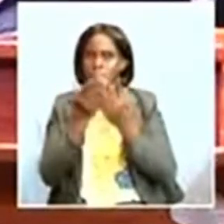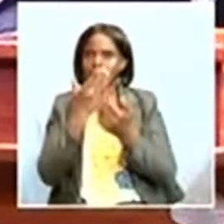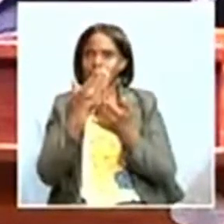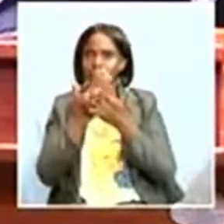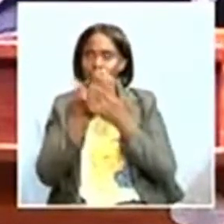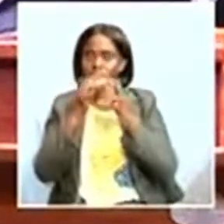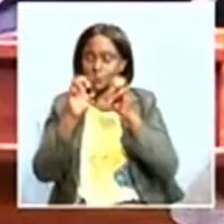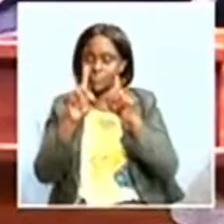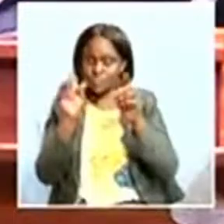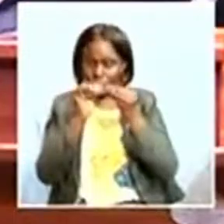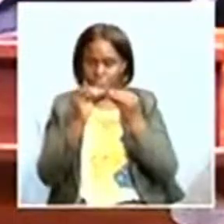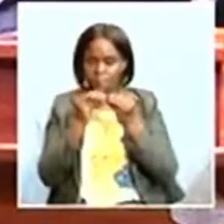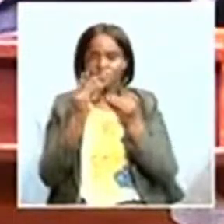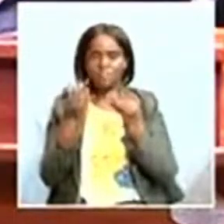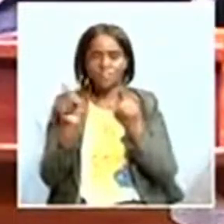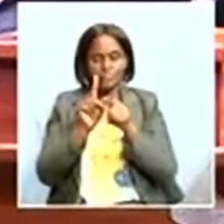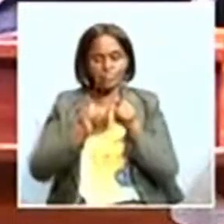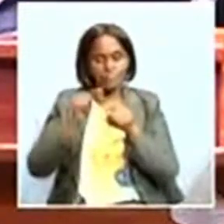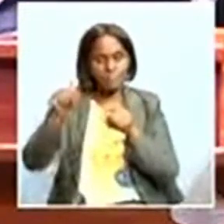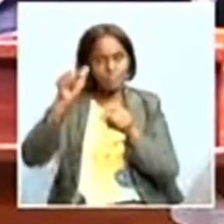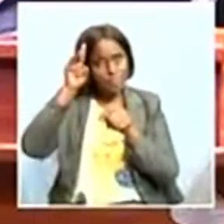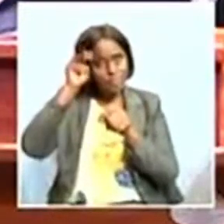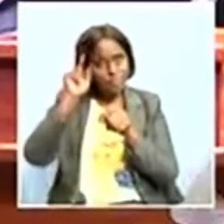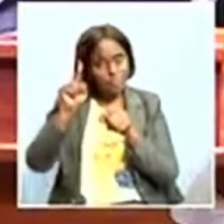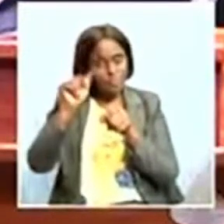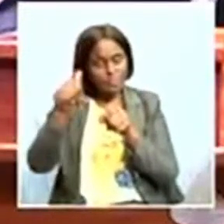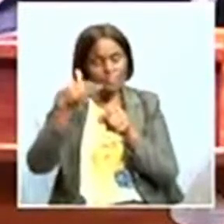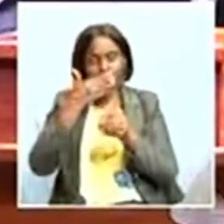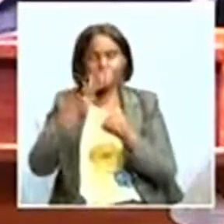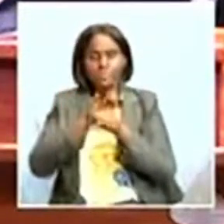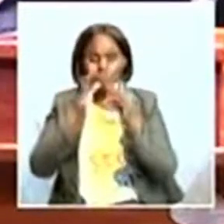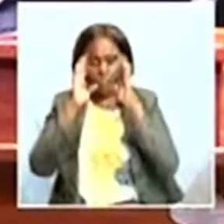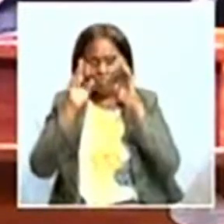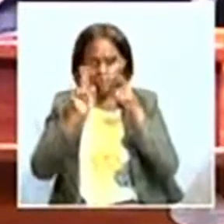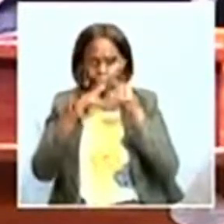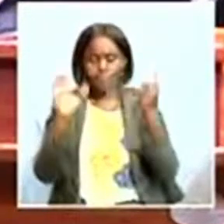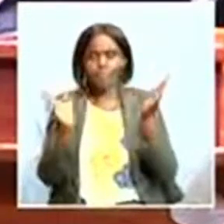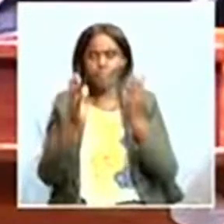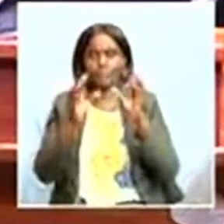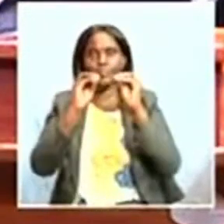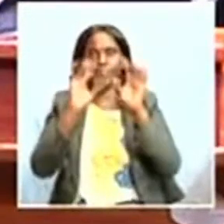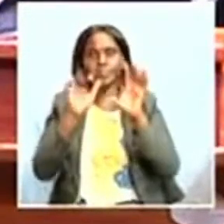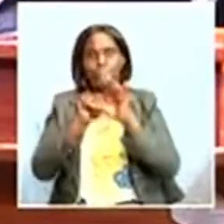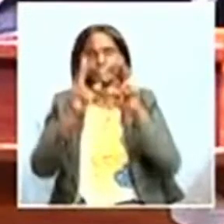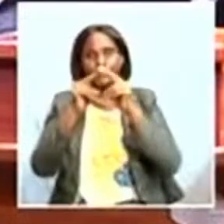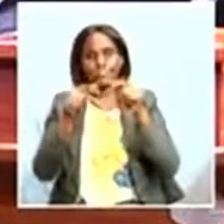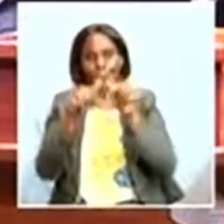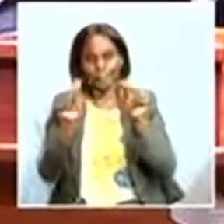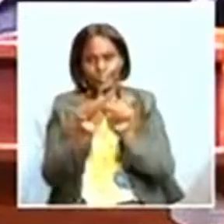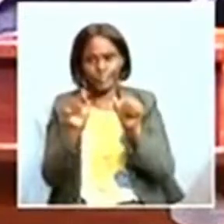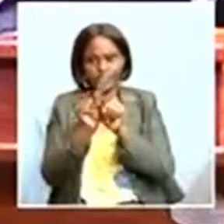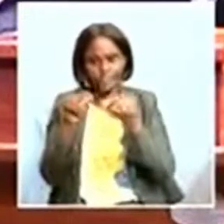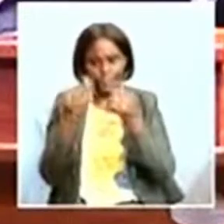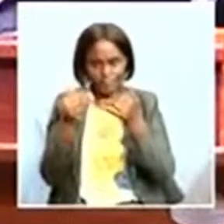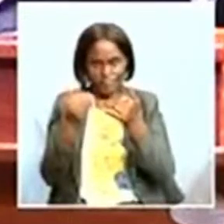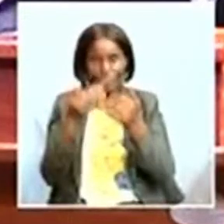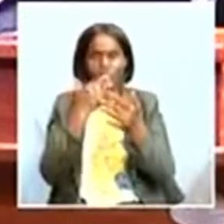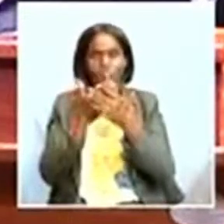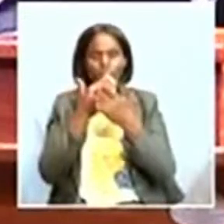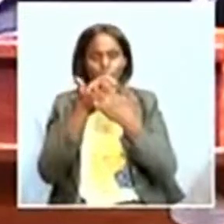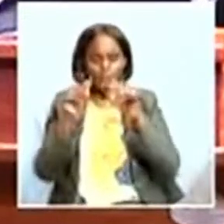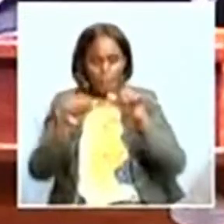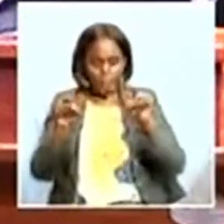education. Further, the ministry is committed to motivating teachers in rural areas by providing priority